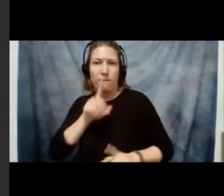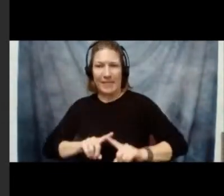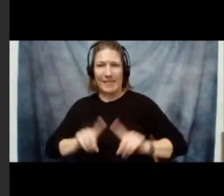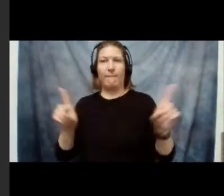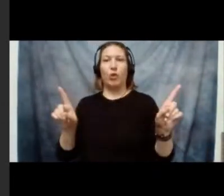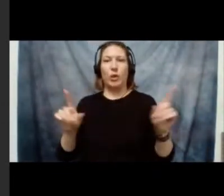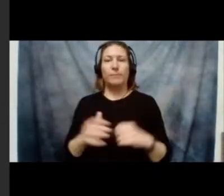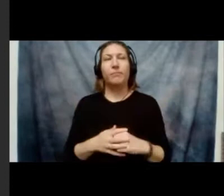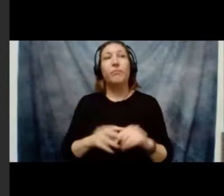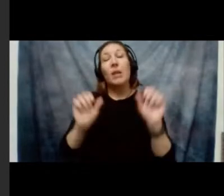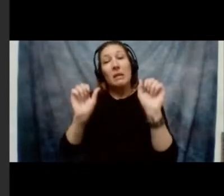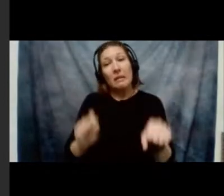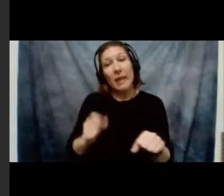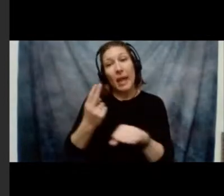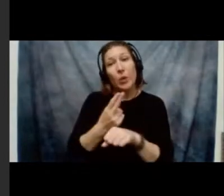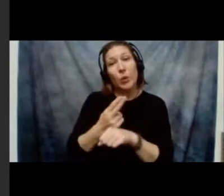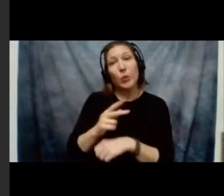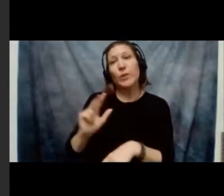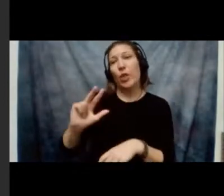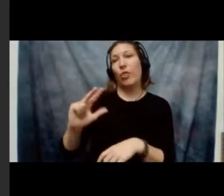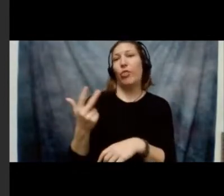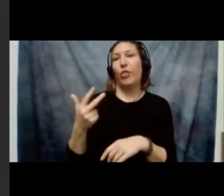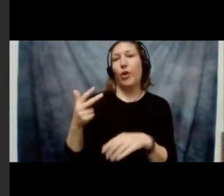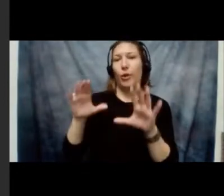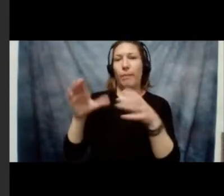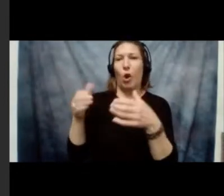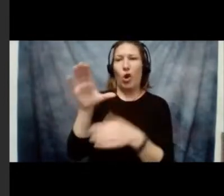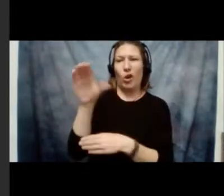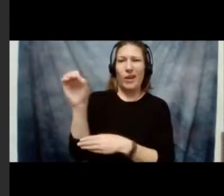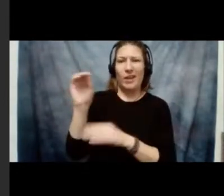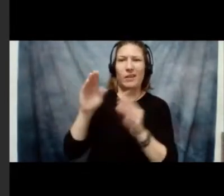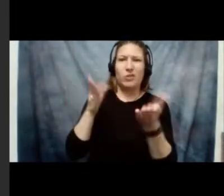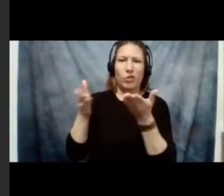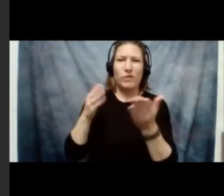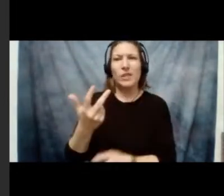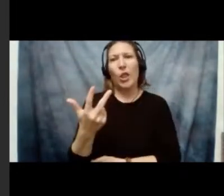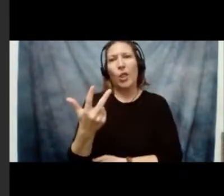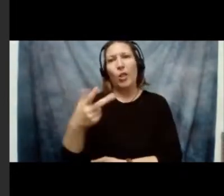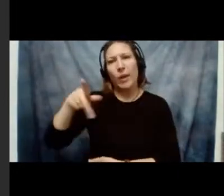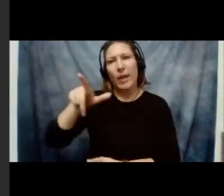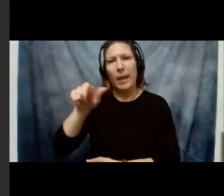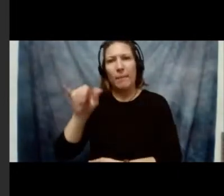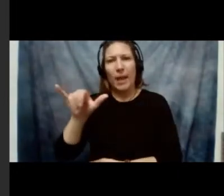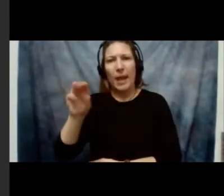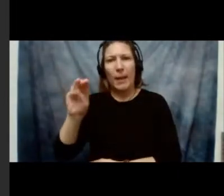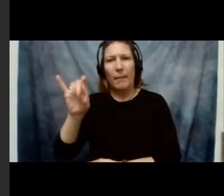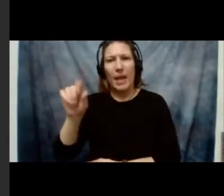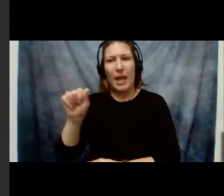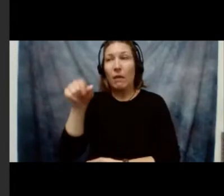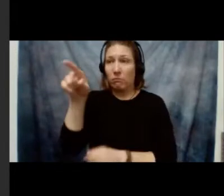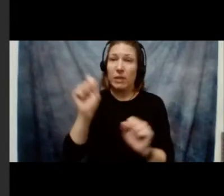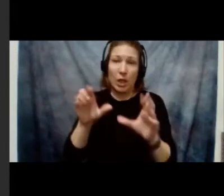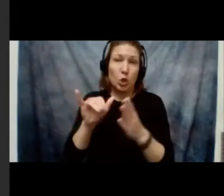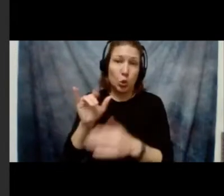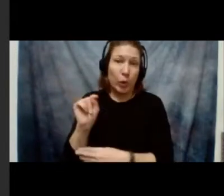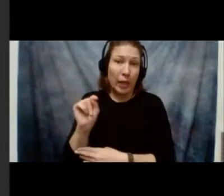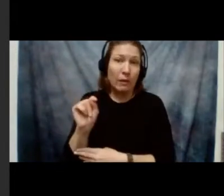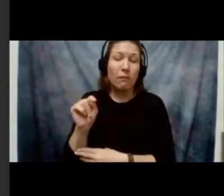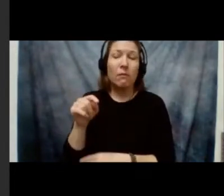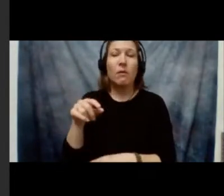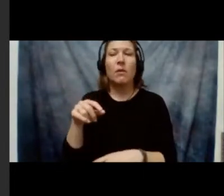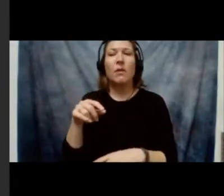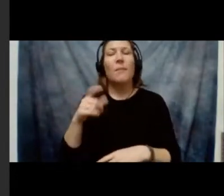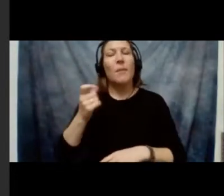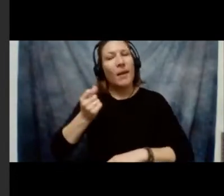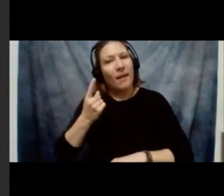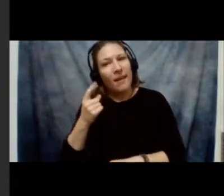Media. They can do it themselves. I have found, though, that when I have had them say, hey, you